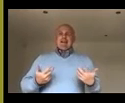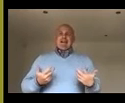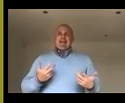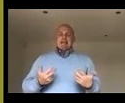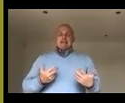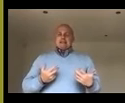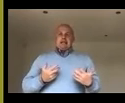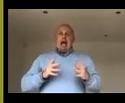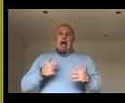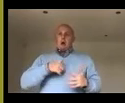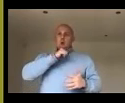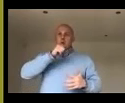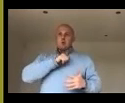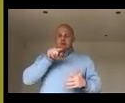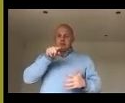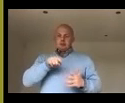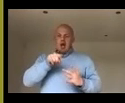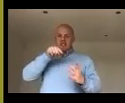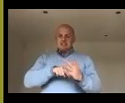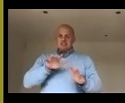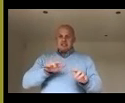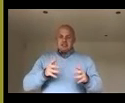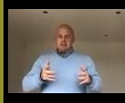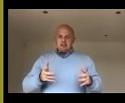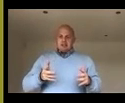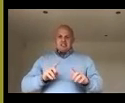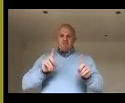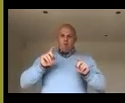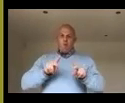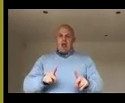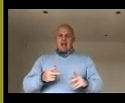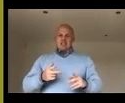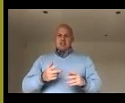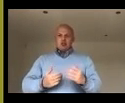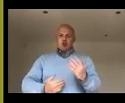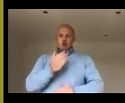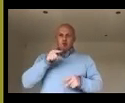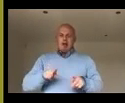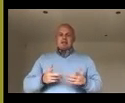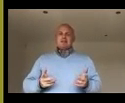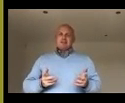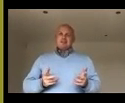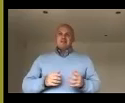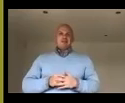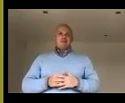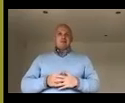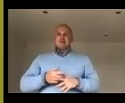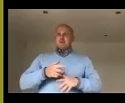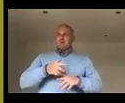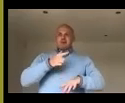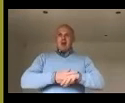IT, different ways of talking to people, different ways of meeting people. Provide time and resources to assist